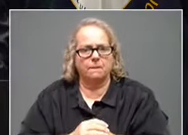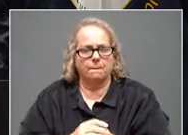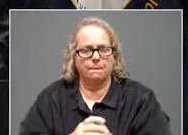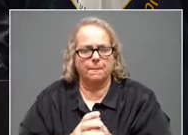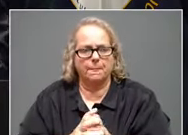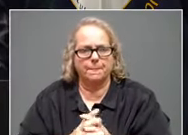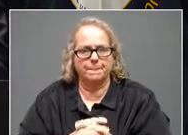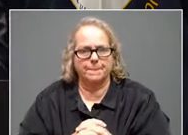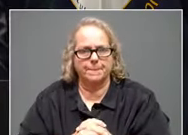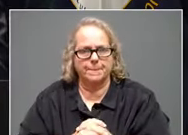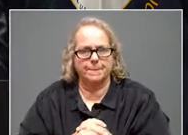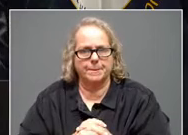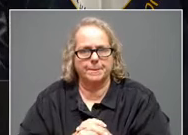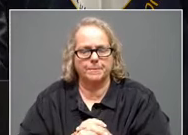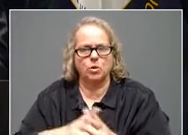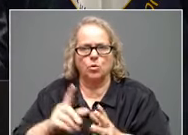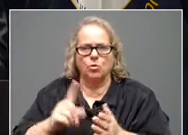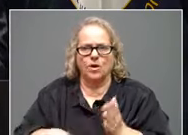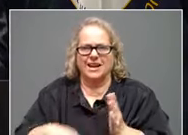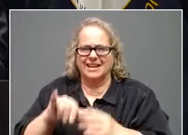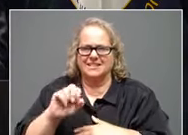What's the date at which